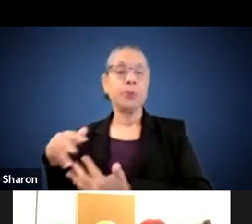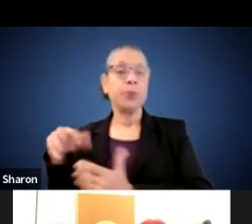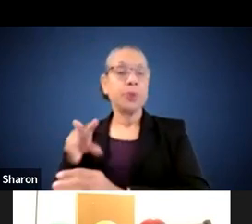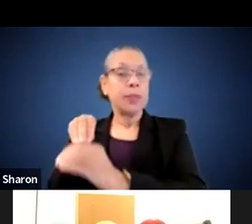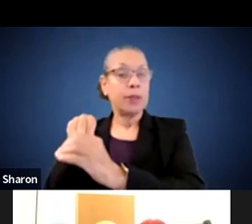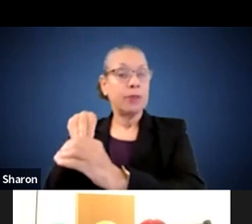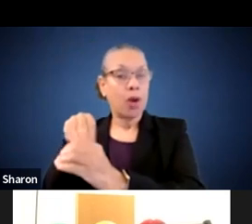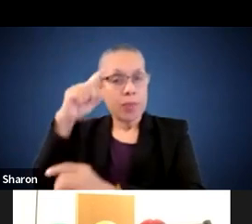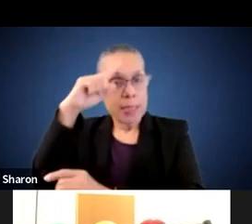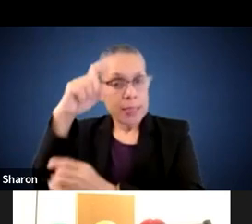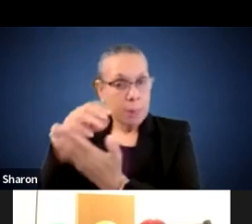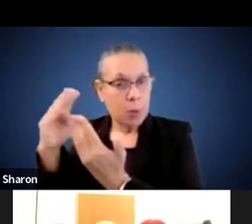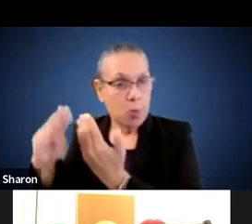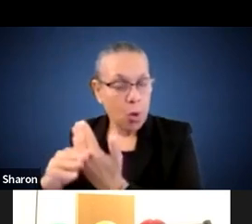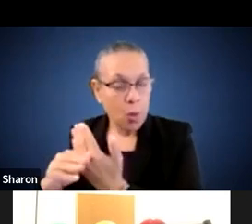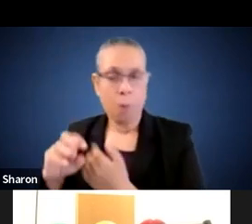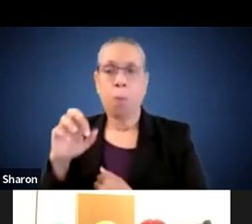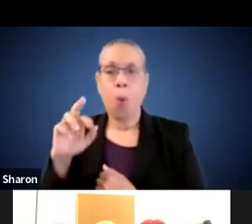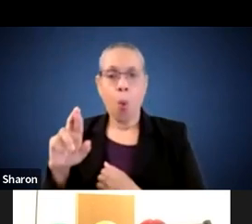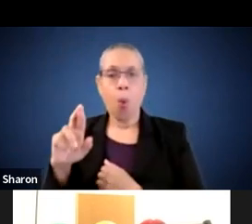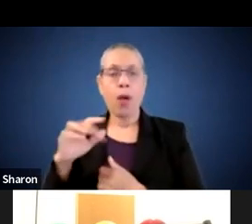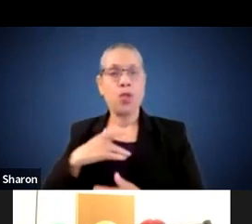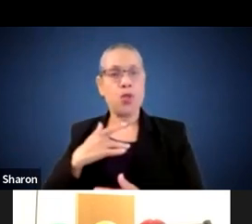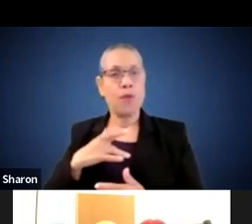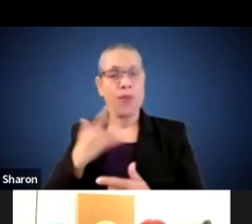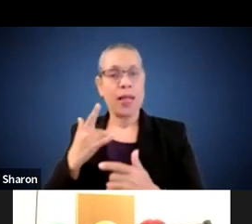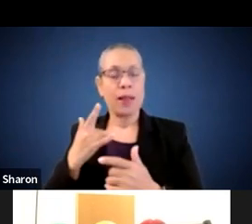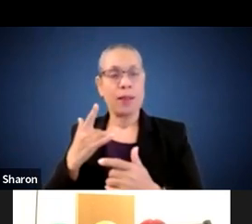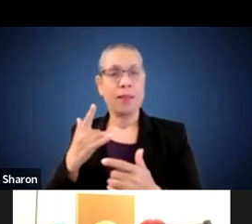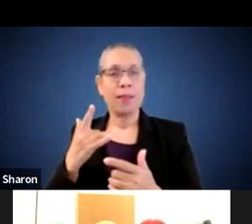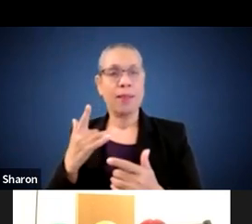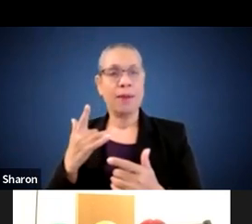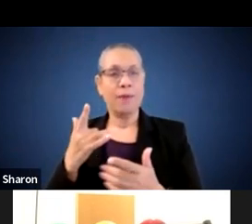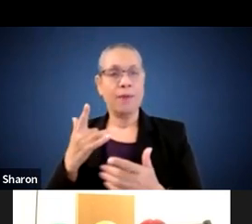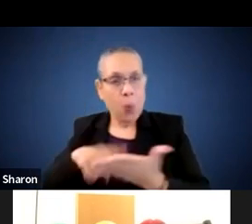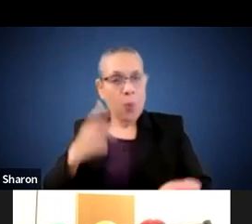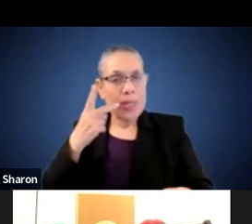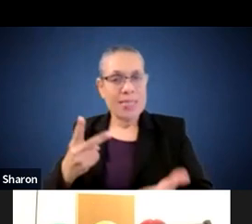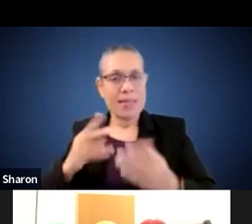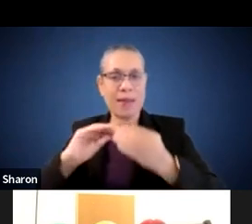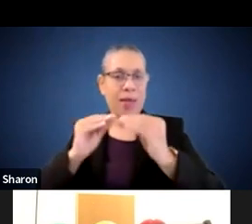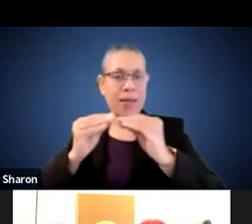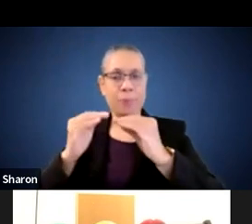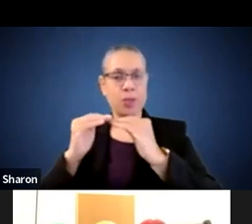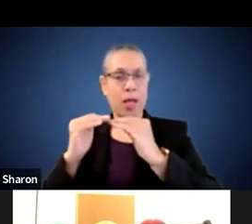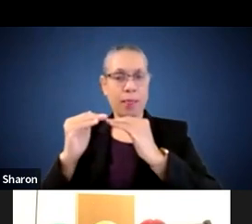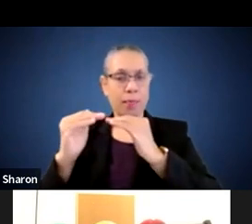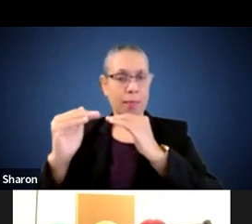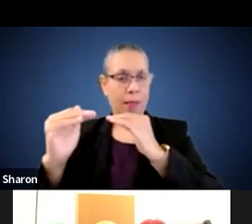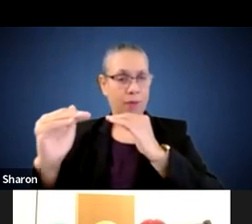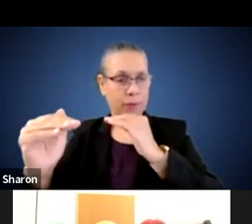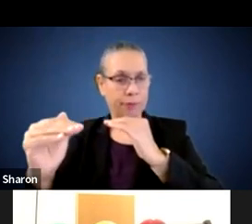effectively or is it sort of just sort of a leveling that we've that we've seen and some of that might just also be related